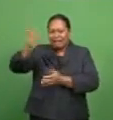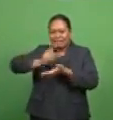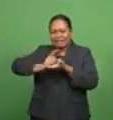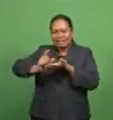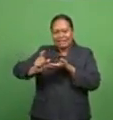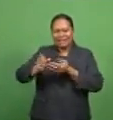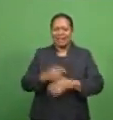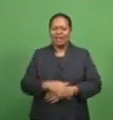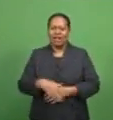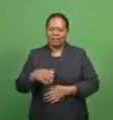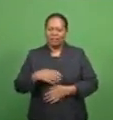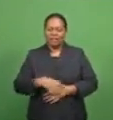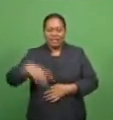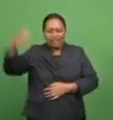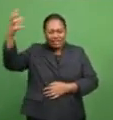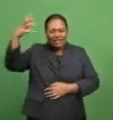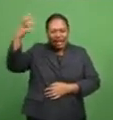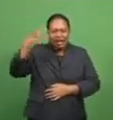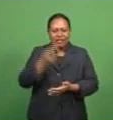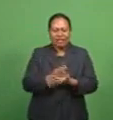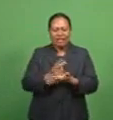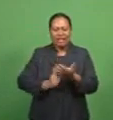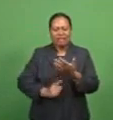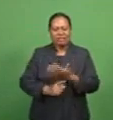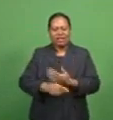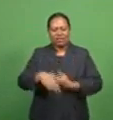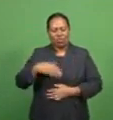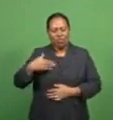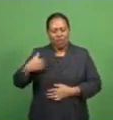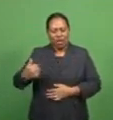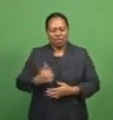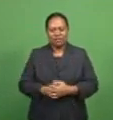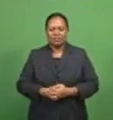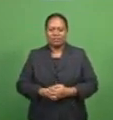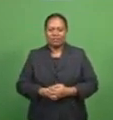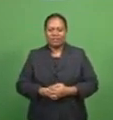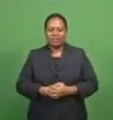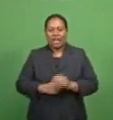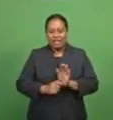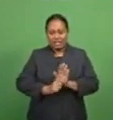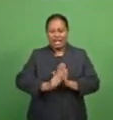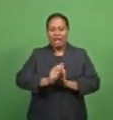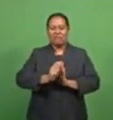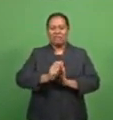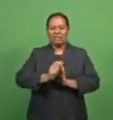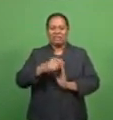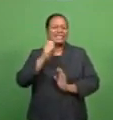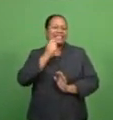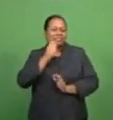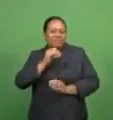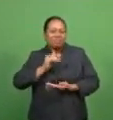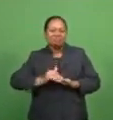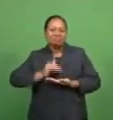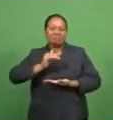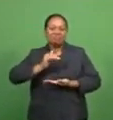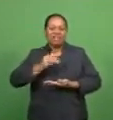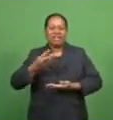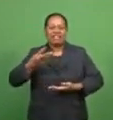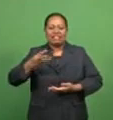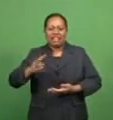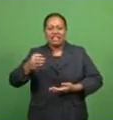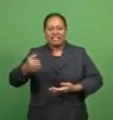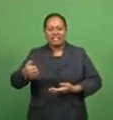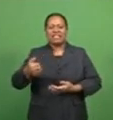rain elements. Sunshine actually pulled through well. Impressive. The temperatures rose a little. It almost felt like 36